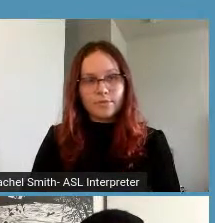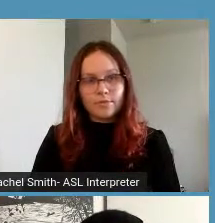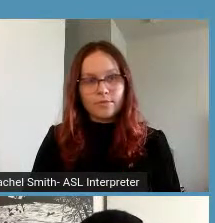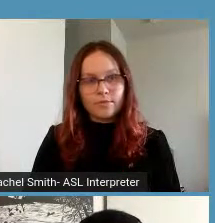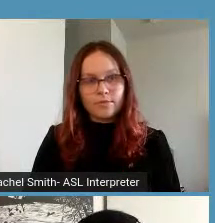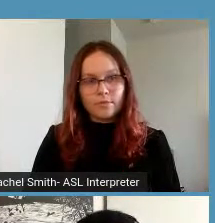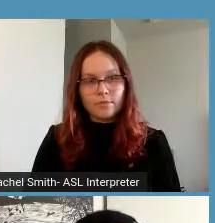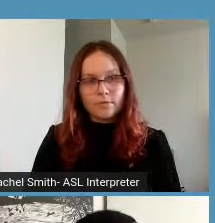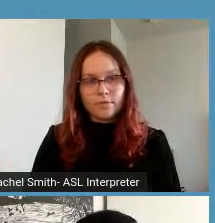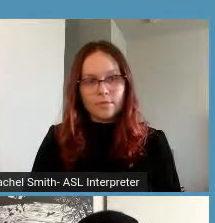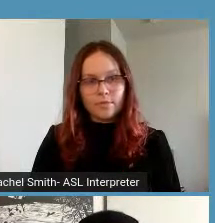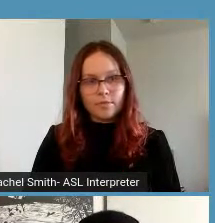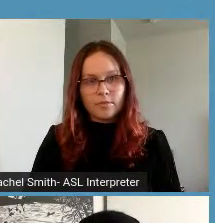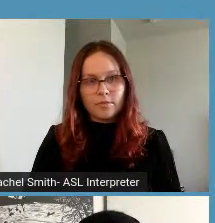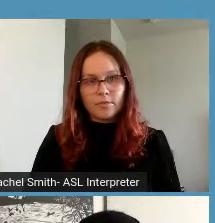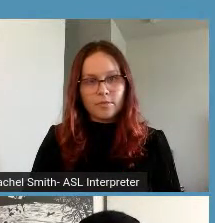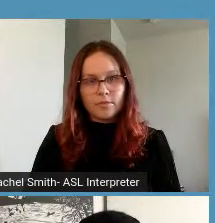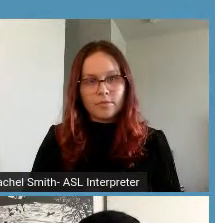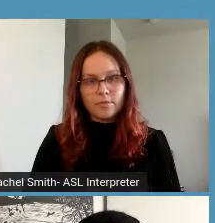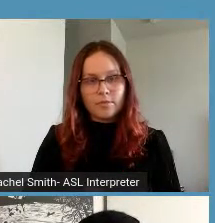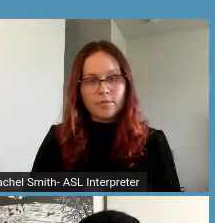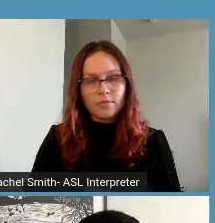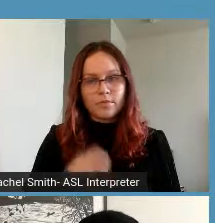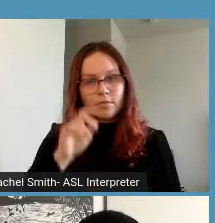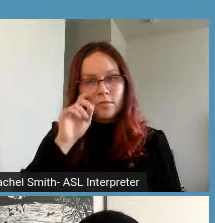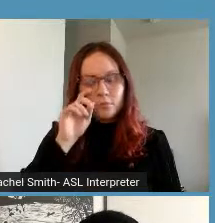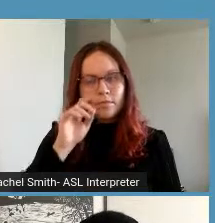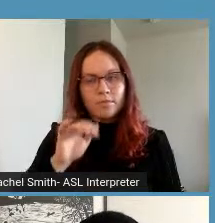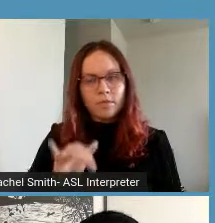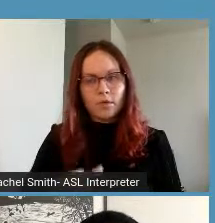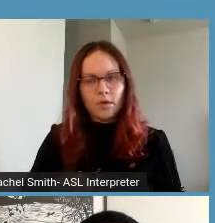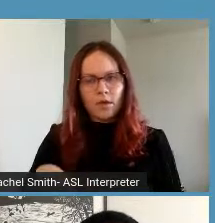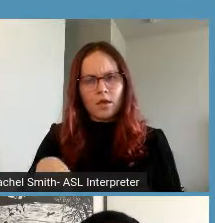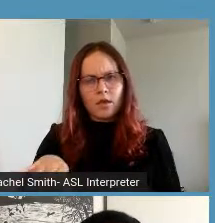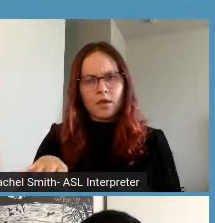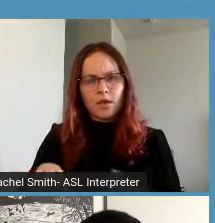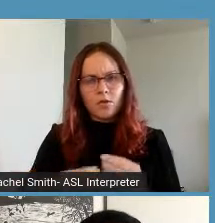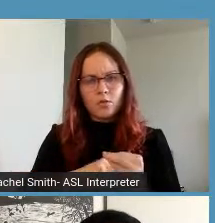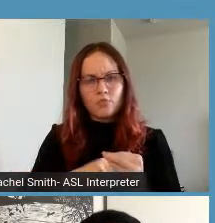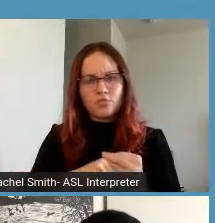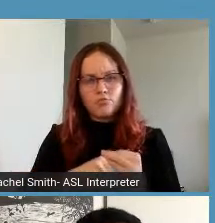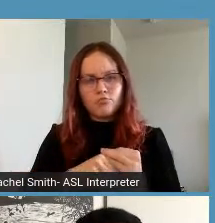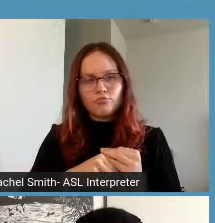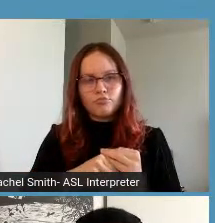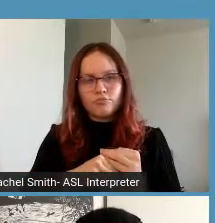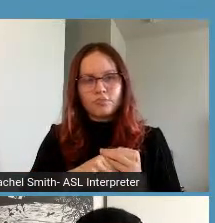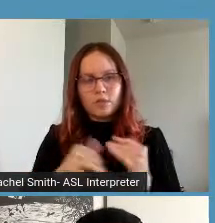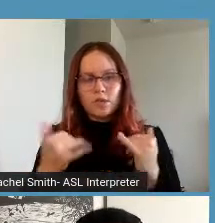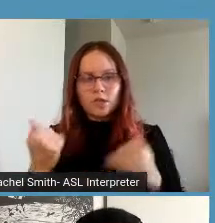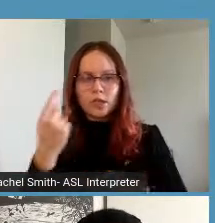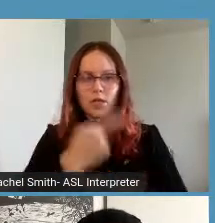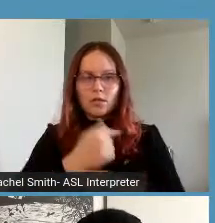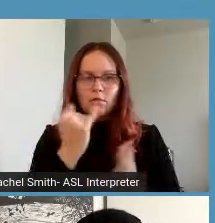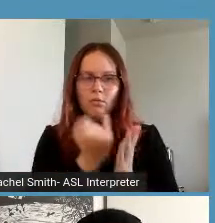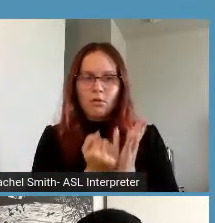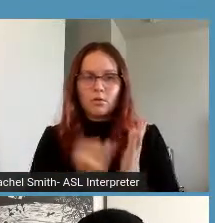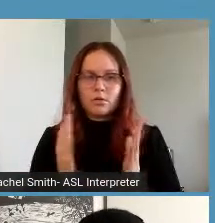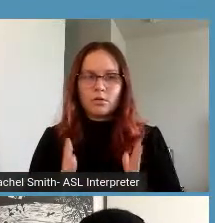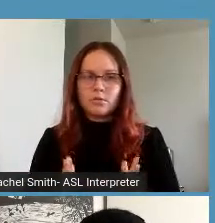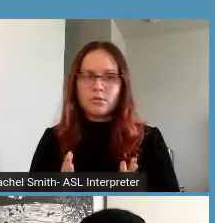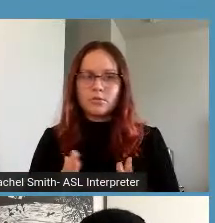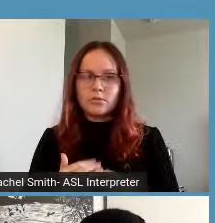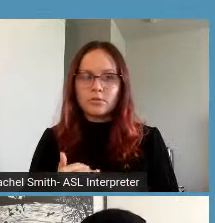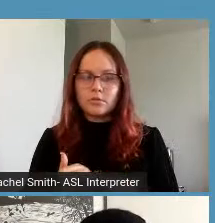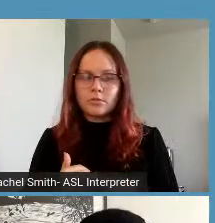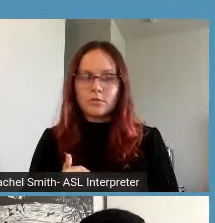contemporary artists, Monica Trinidad and Sarah G. And so we were really off to a good start we thought in 2019 with